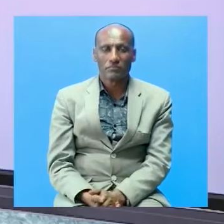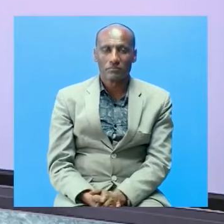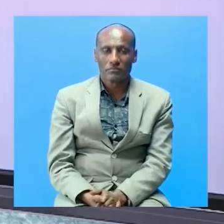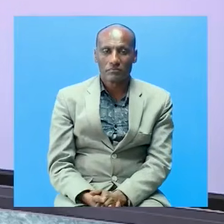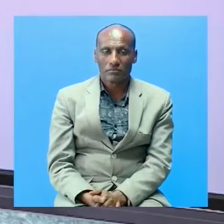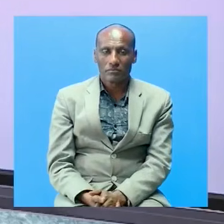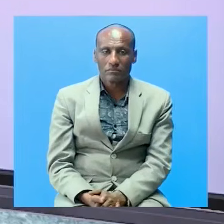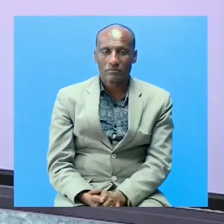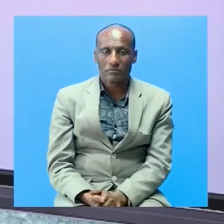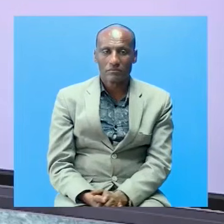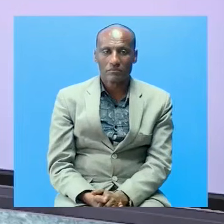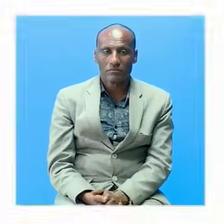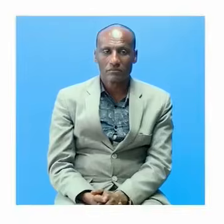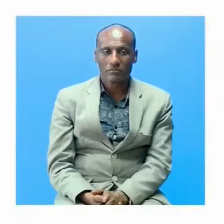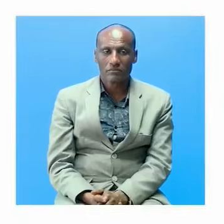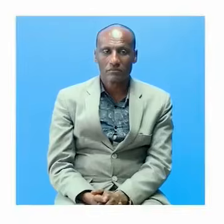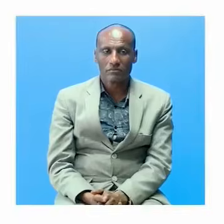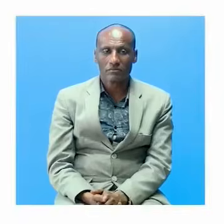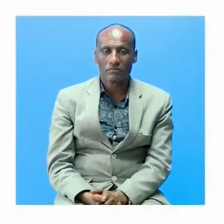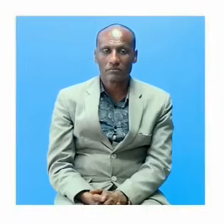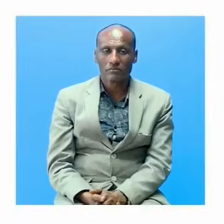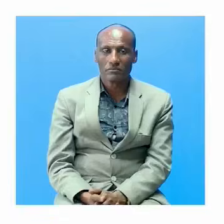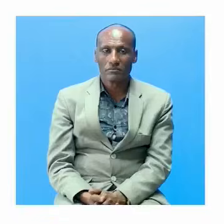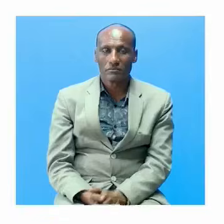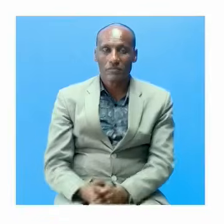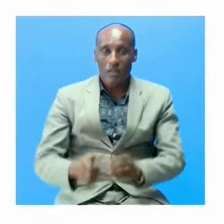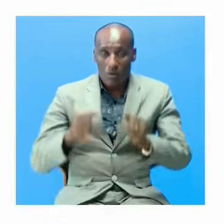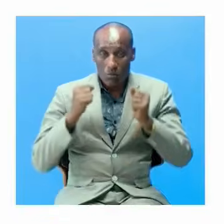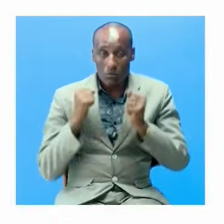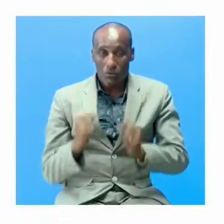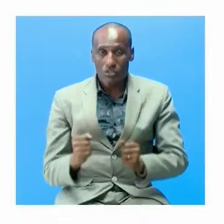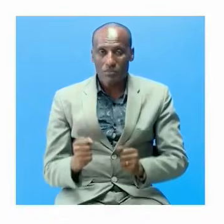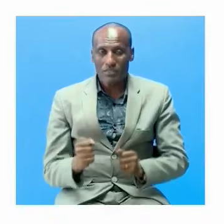possibility and probability.